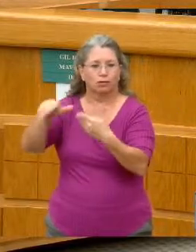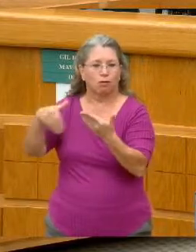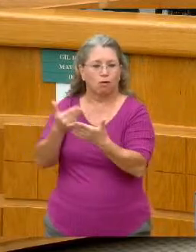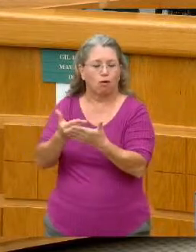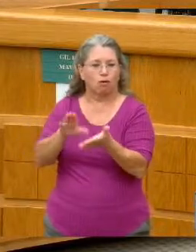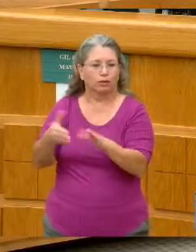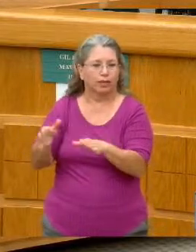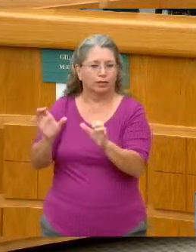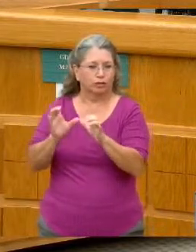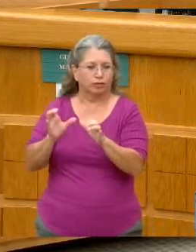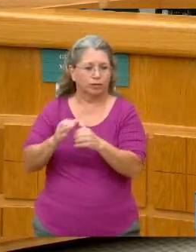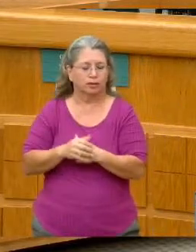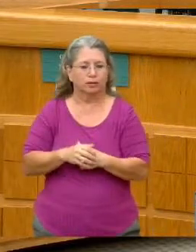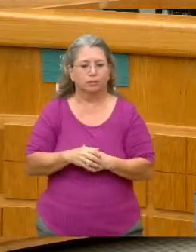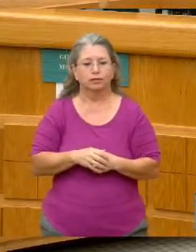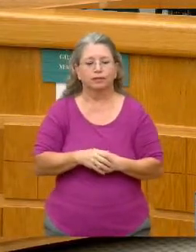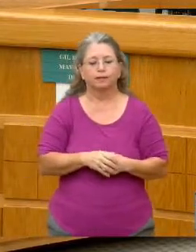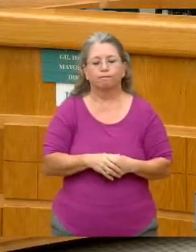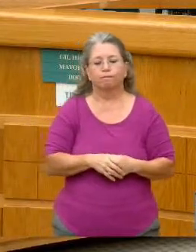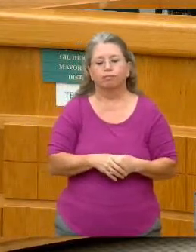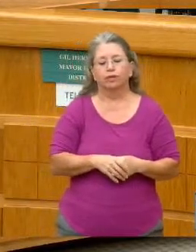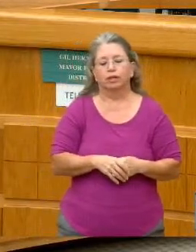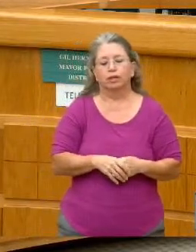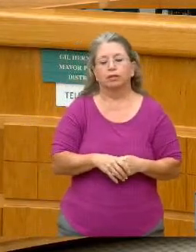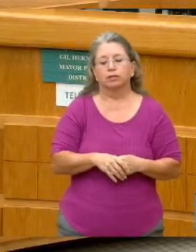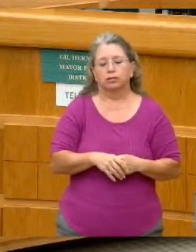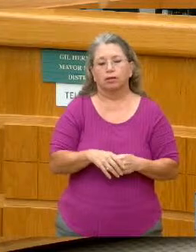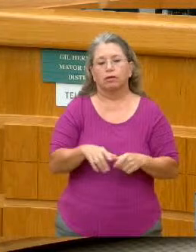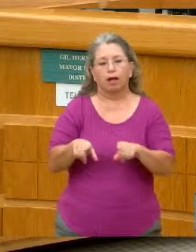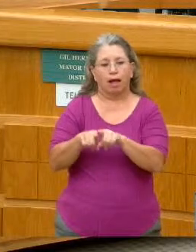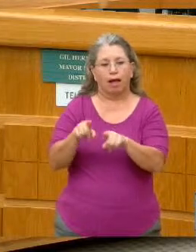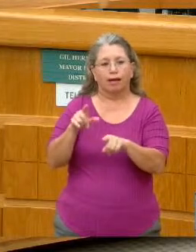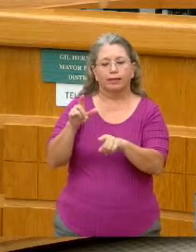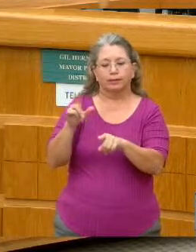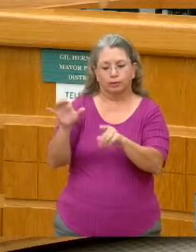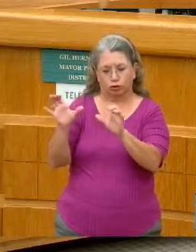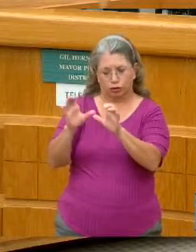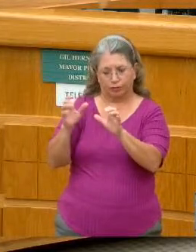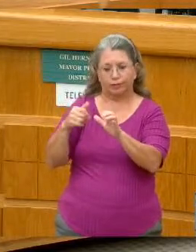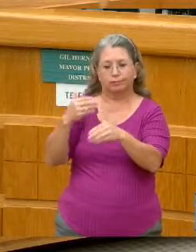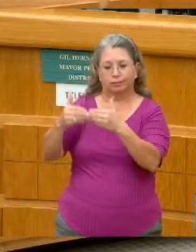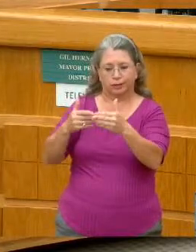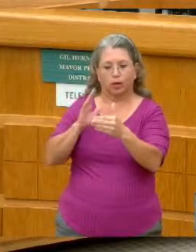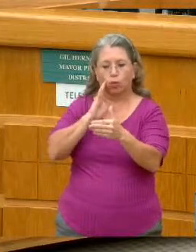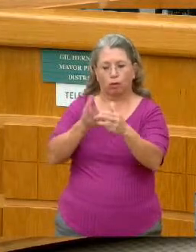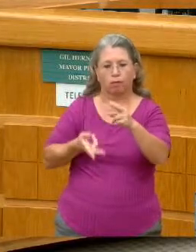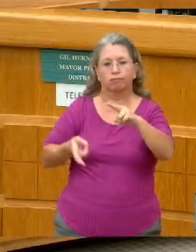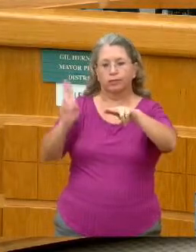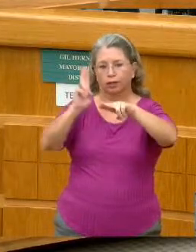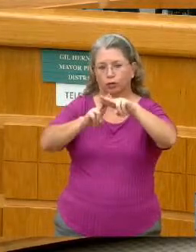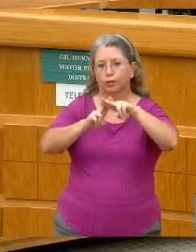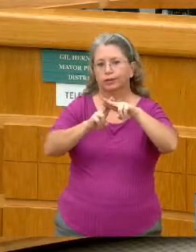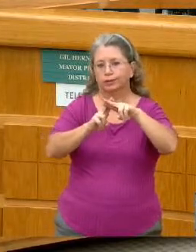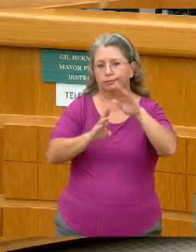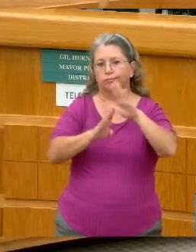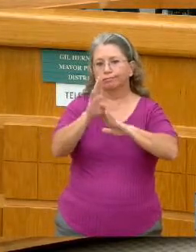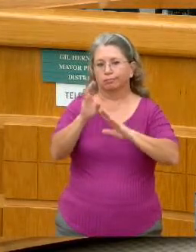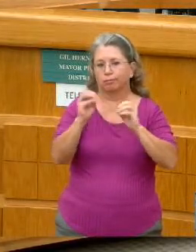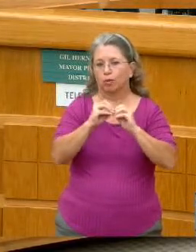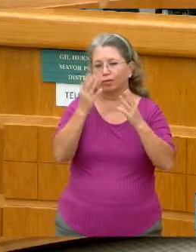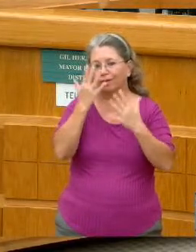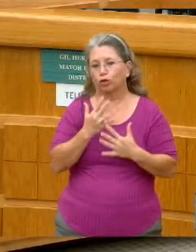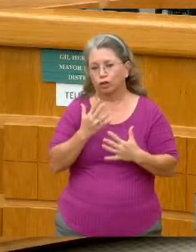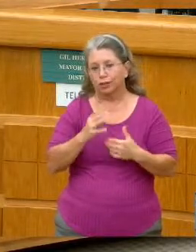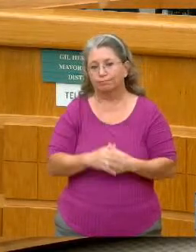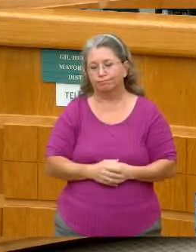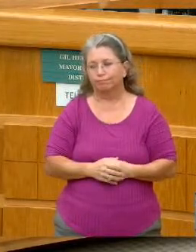Bend fatalities right now. And as they get processed, it's going to go higher, unfortunately. This is our